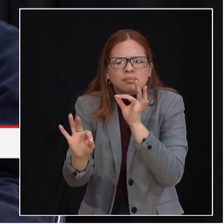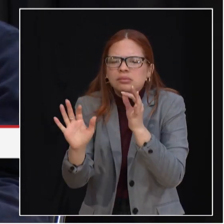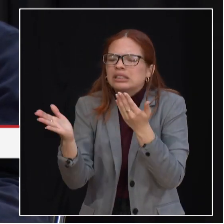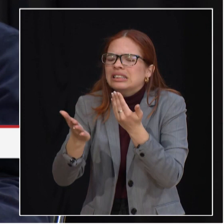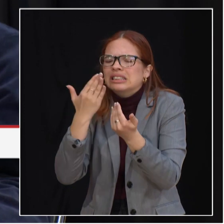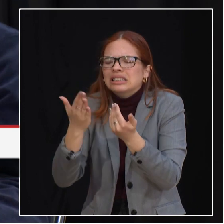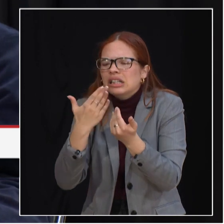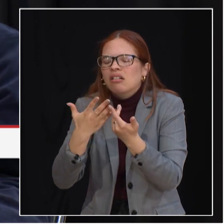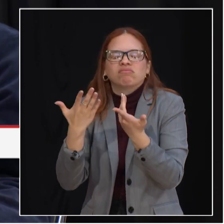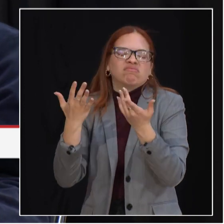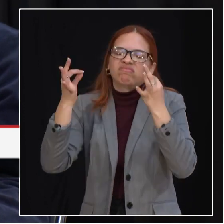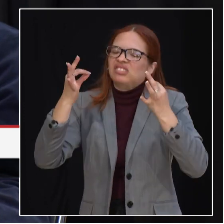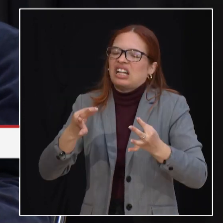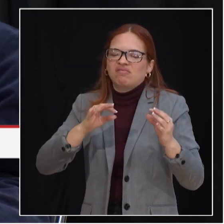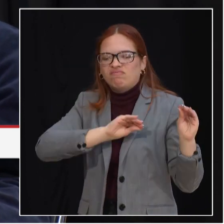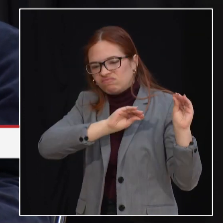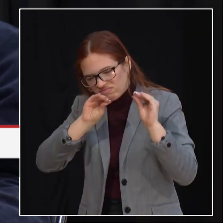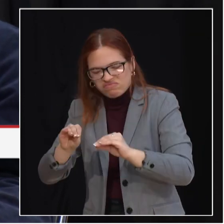make the decision.